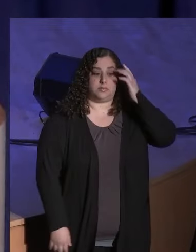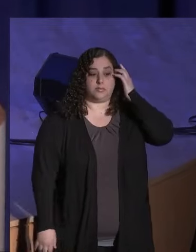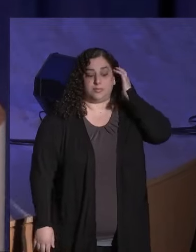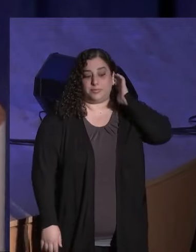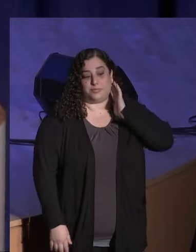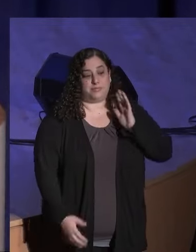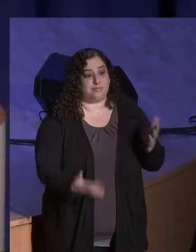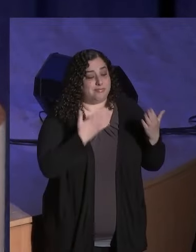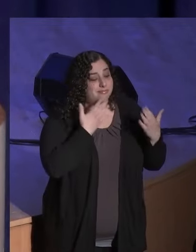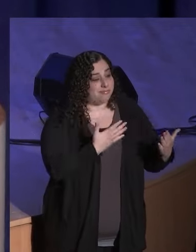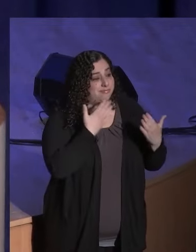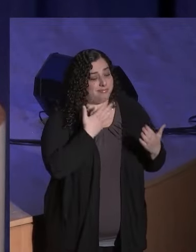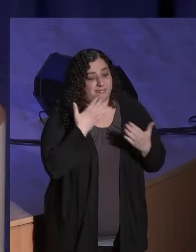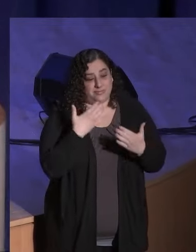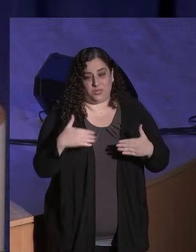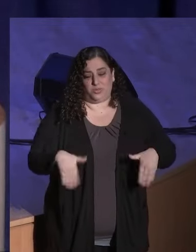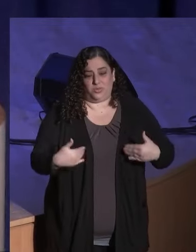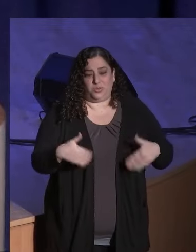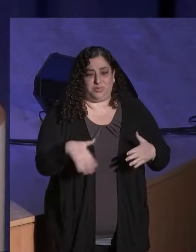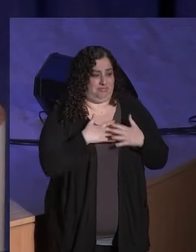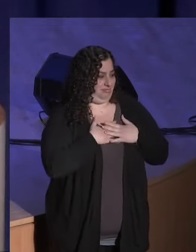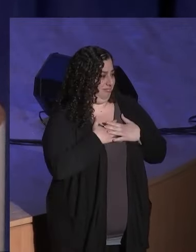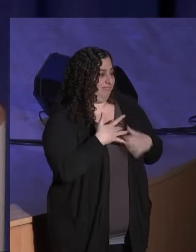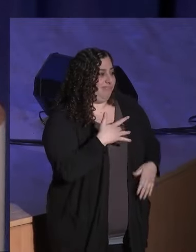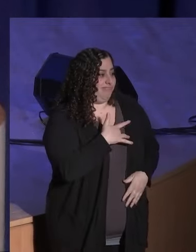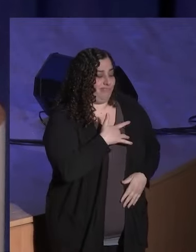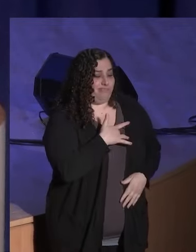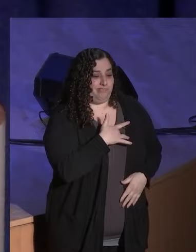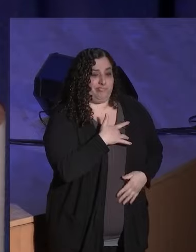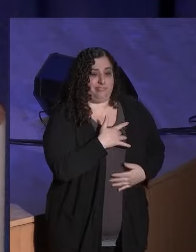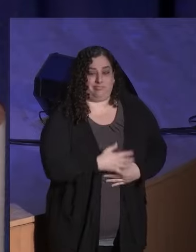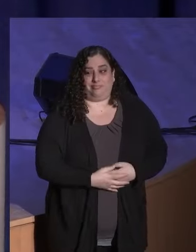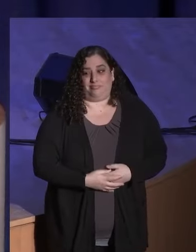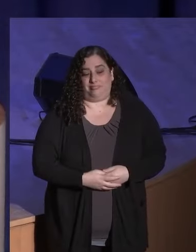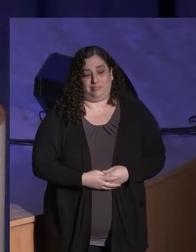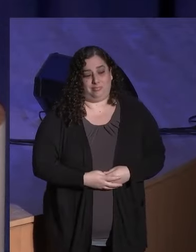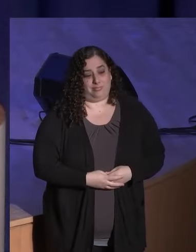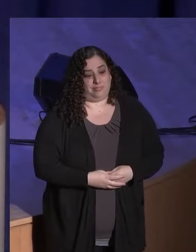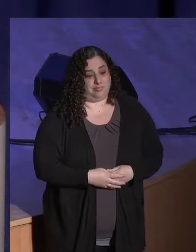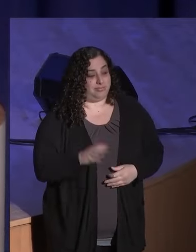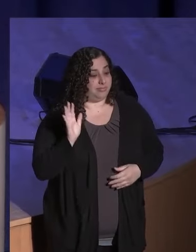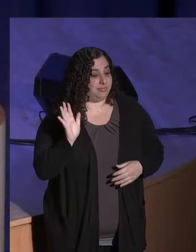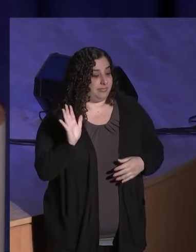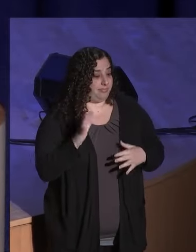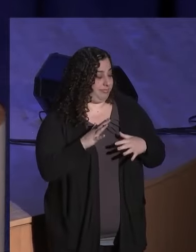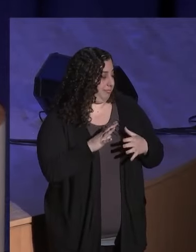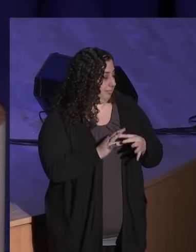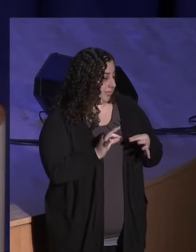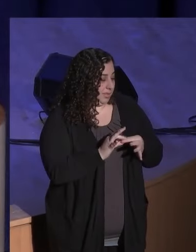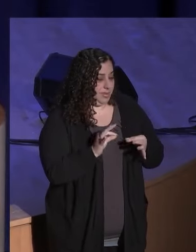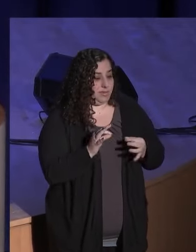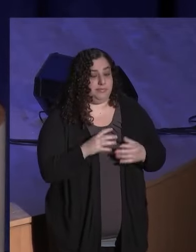Thank you, Sabrina, for those wonderful words this morning. Goatse, hopa. Greetings and good morning,